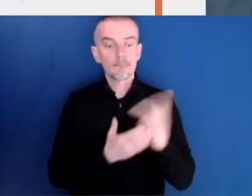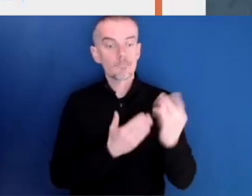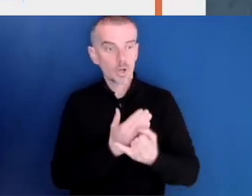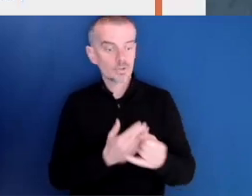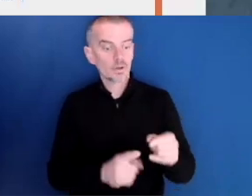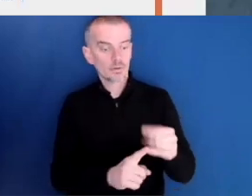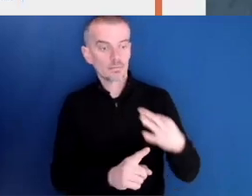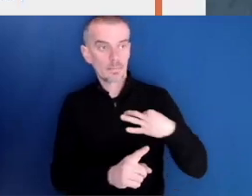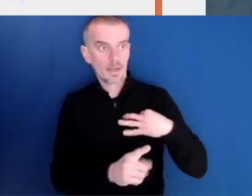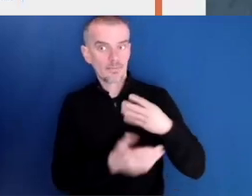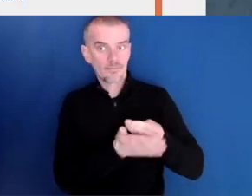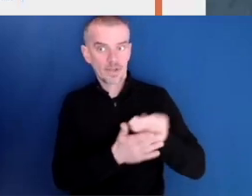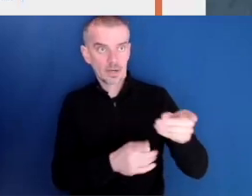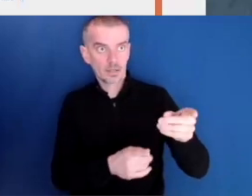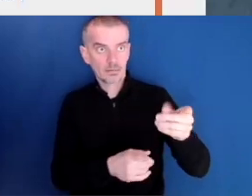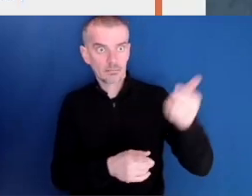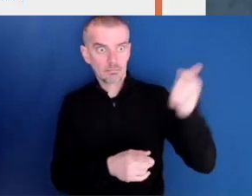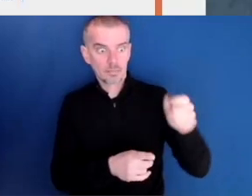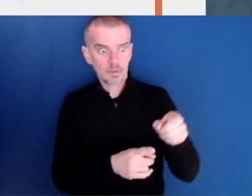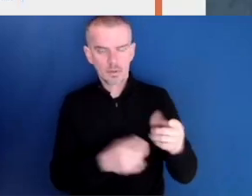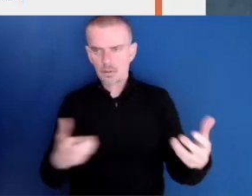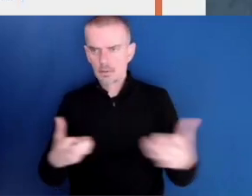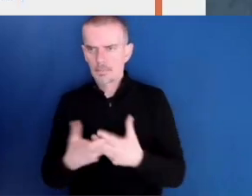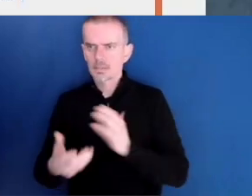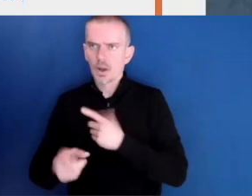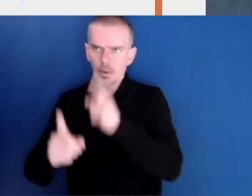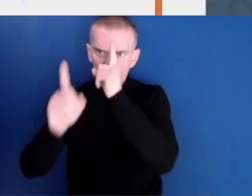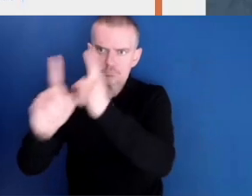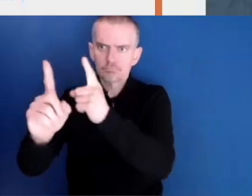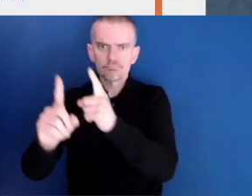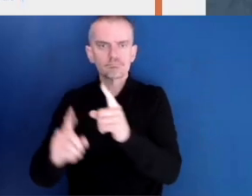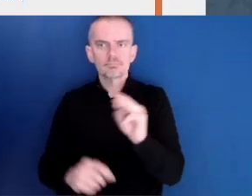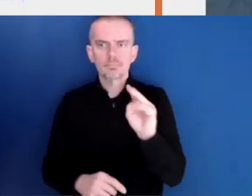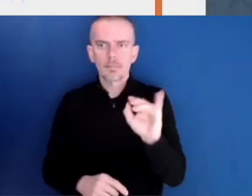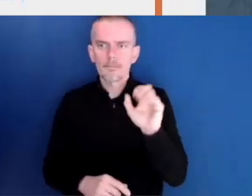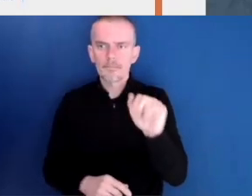for, is it aligned with our mission and goals, right? So is the